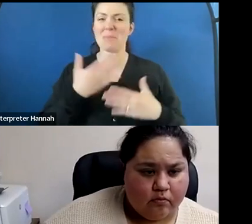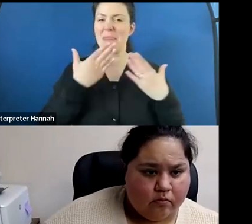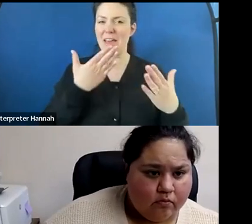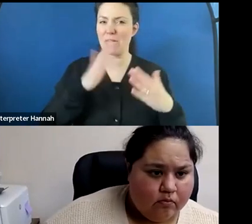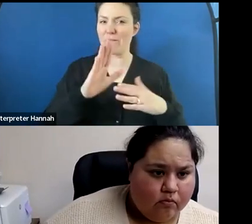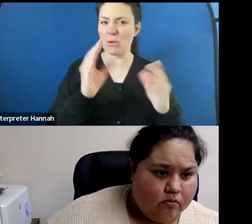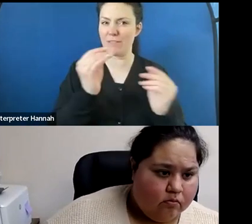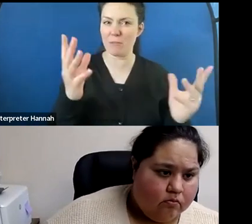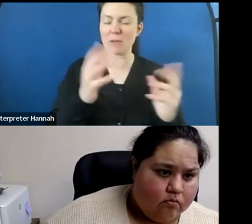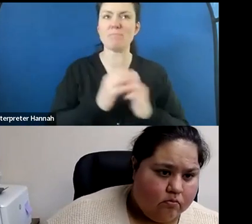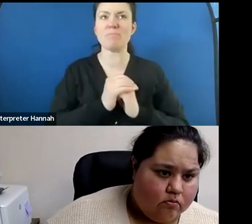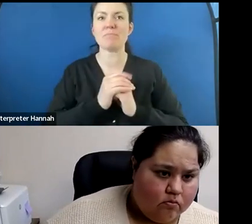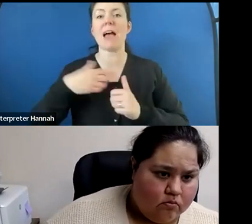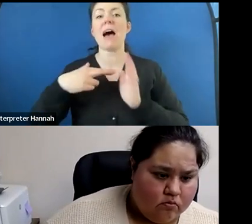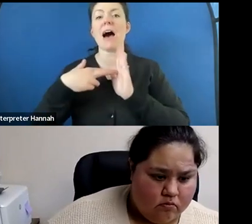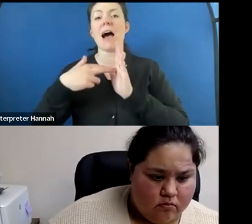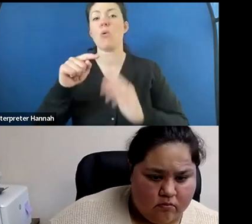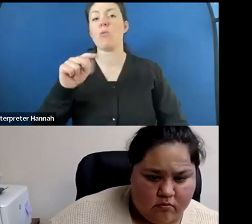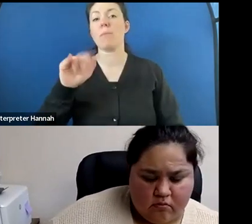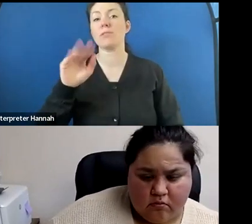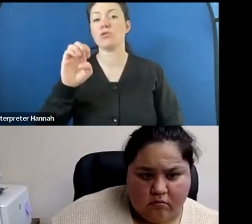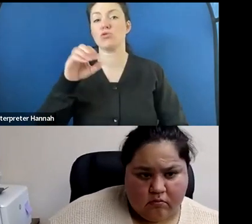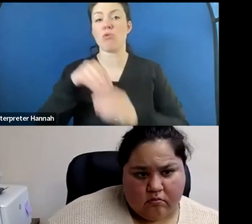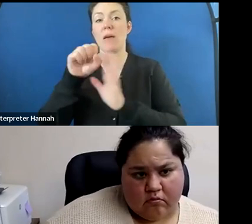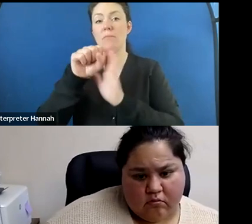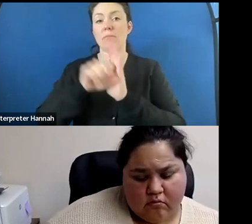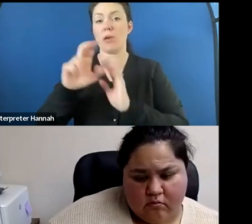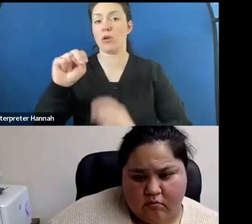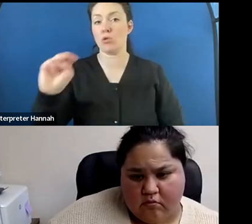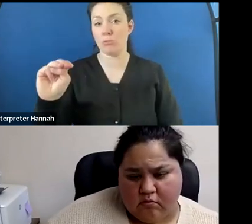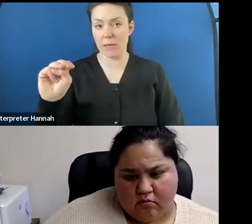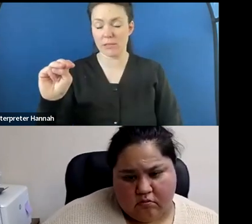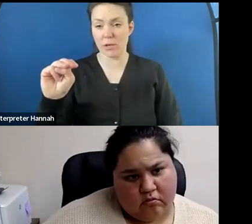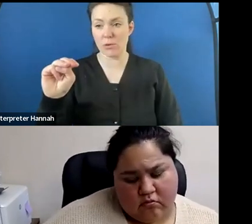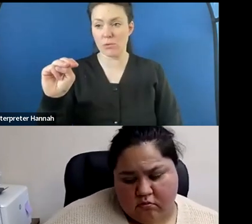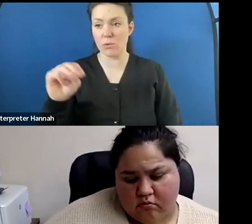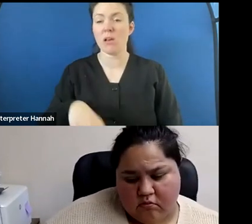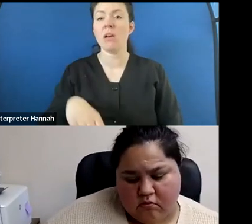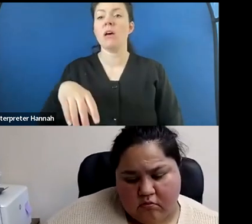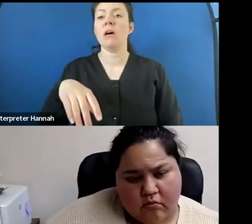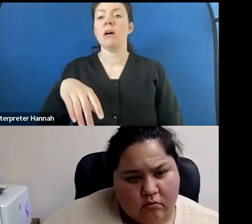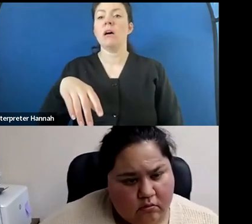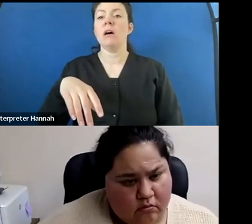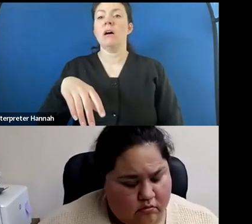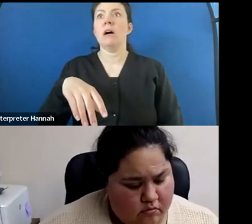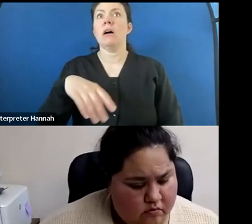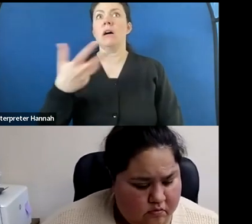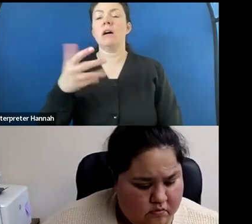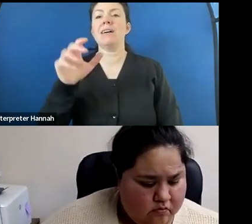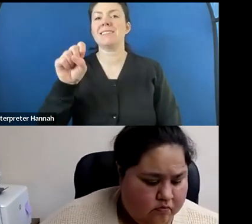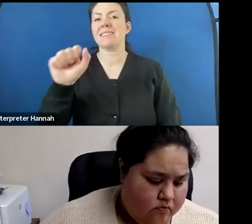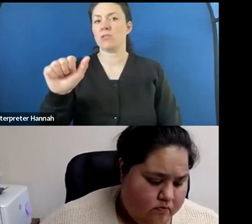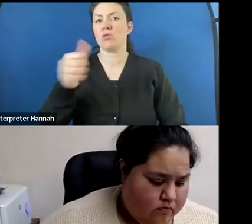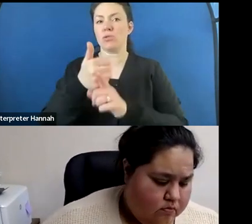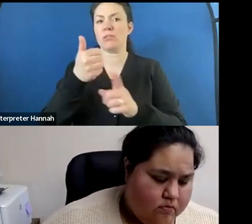I'm representing a tribe in New Mexico, and a sexual assault is